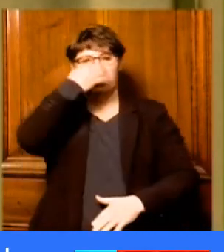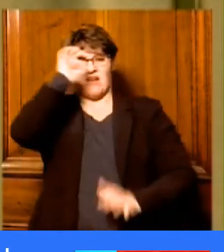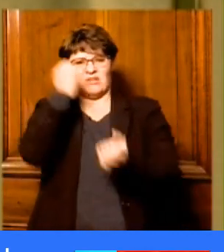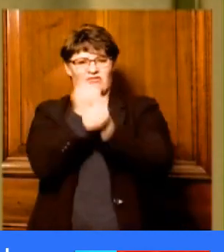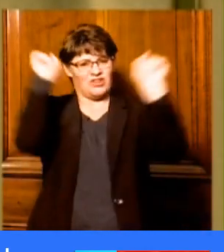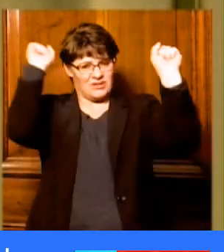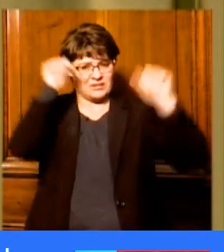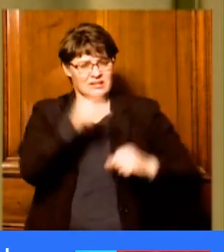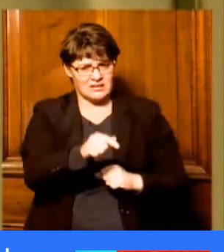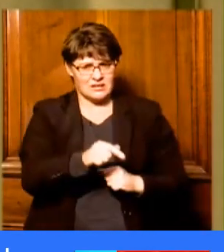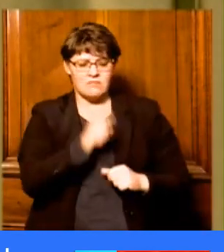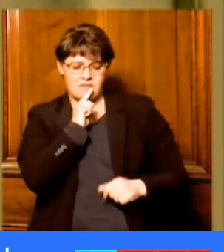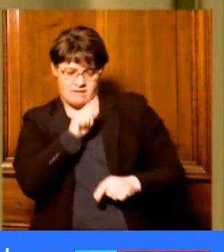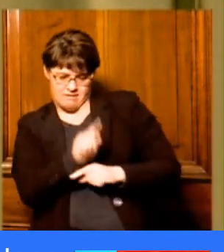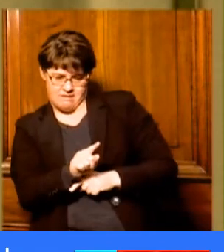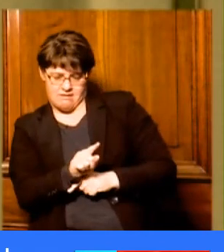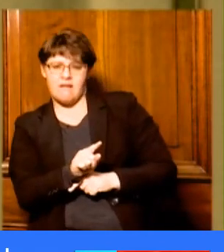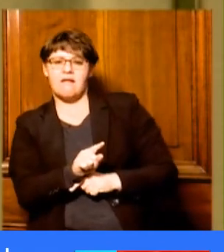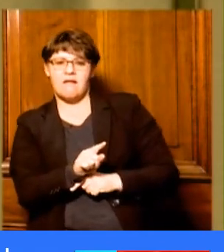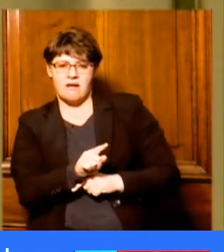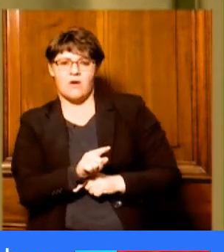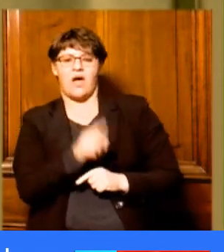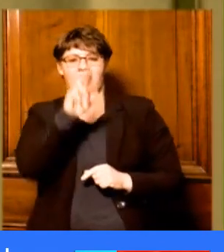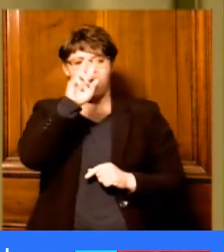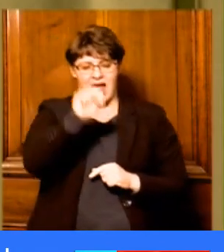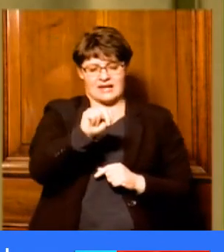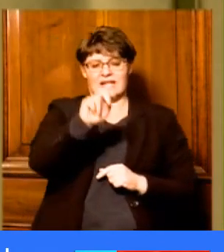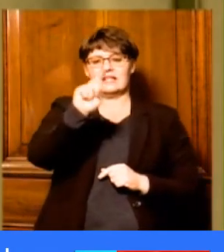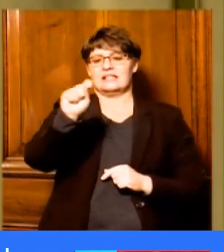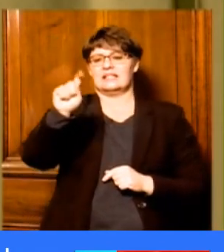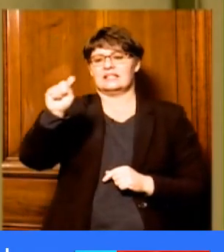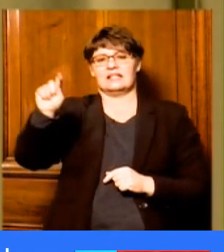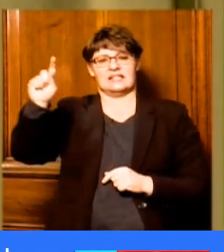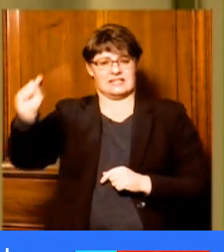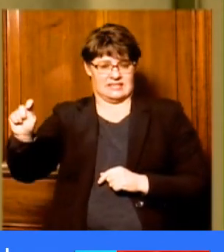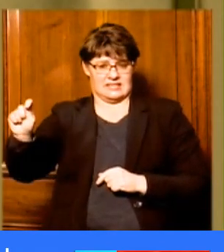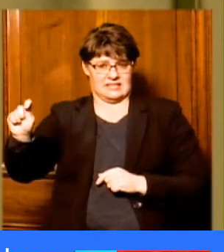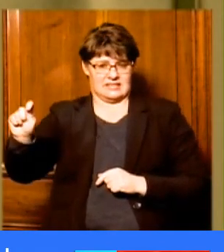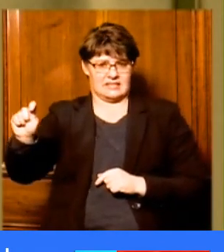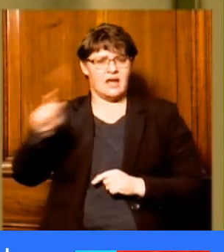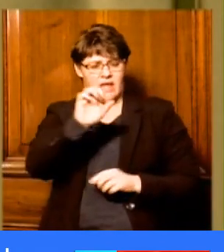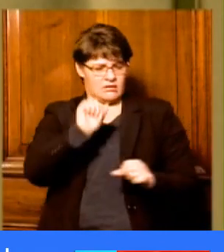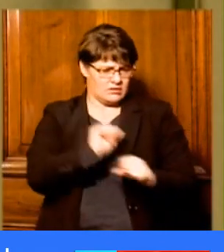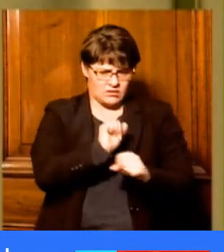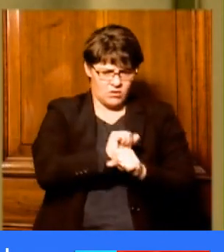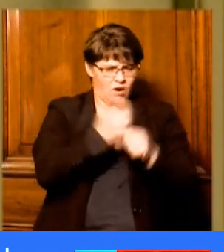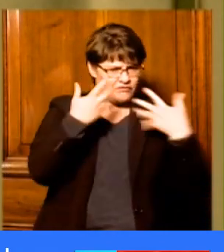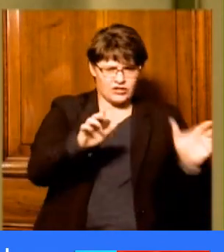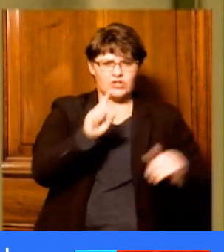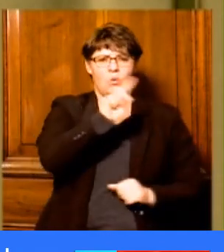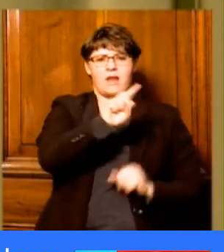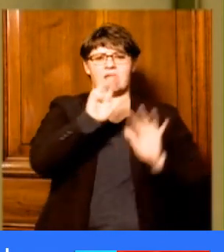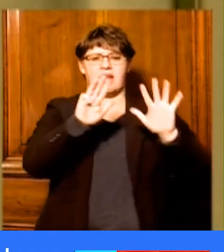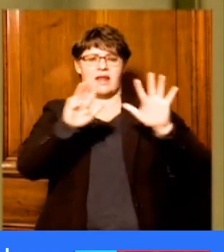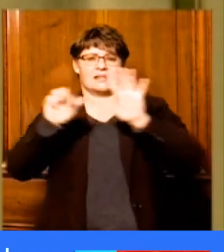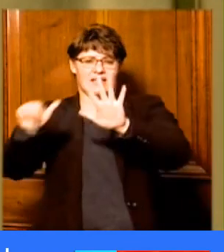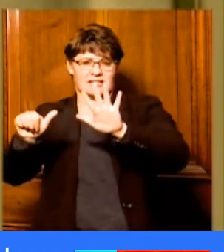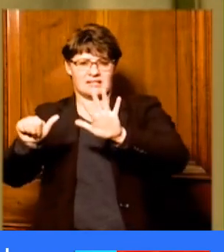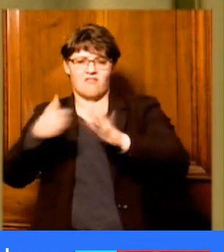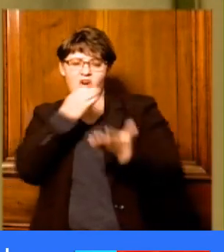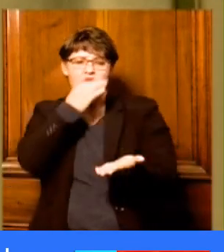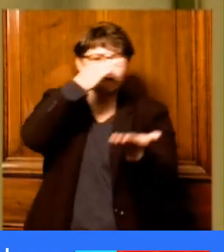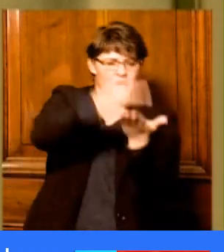national taxi task team, the NTT, and they had finished their work by 1996 and tabled their